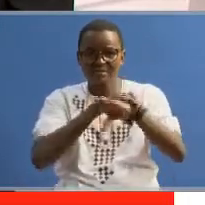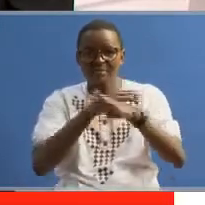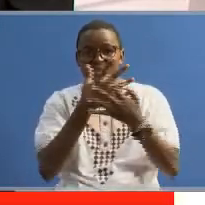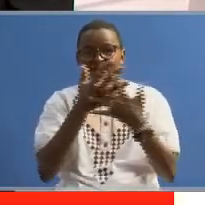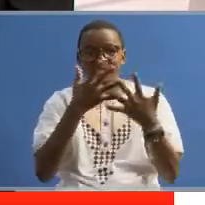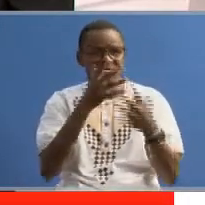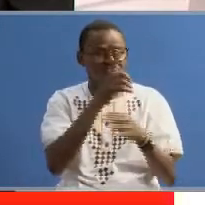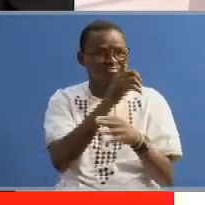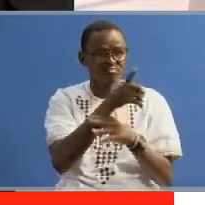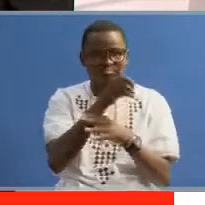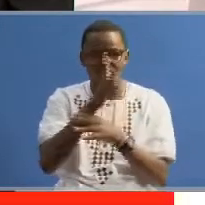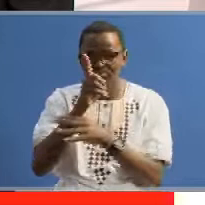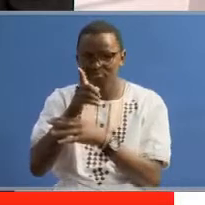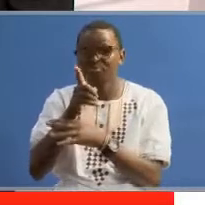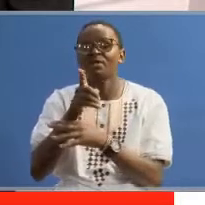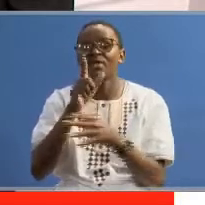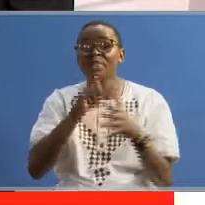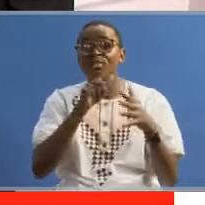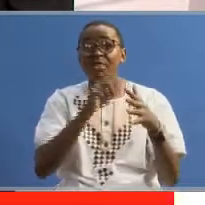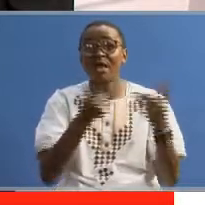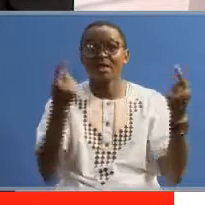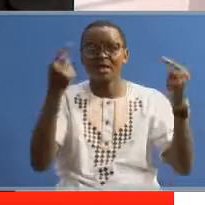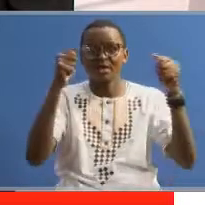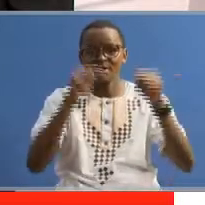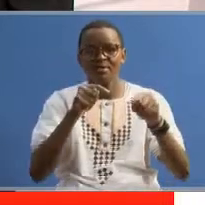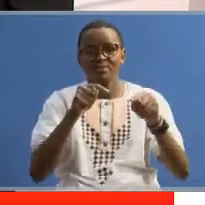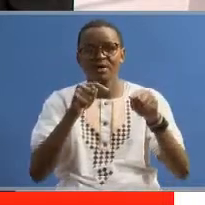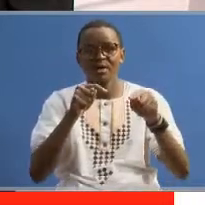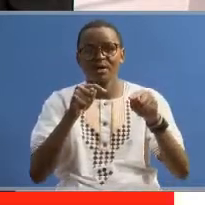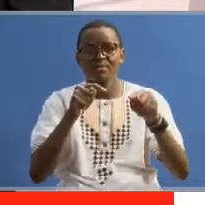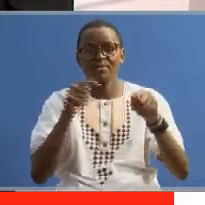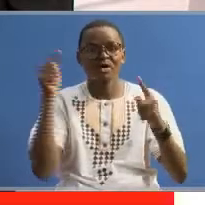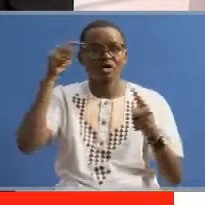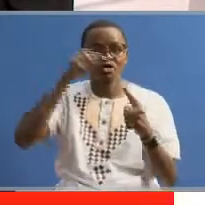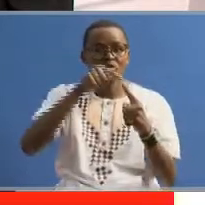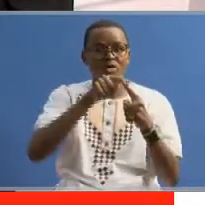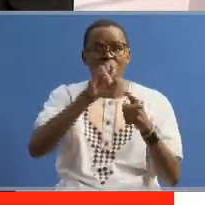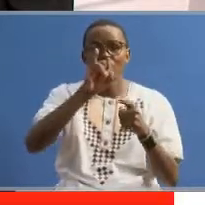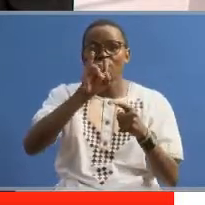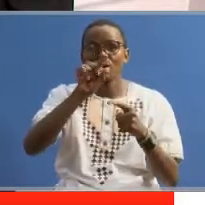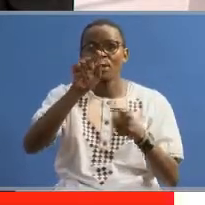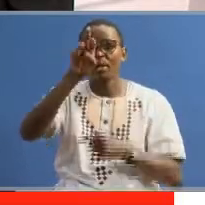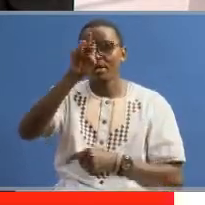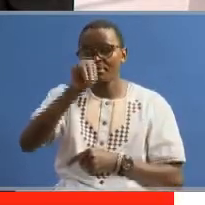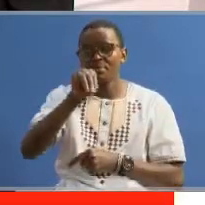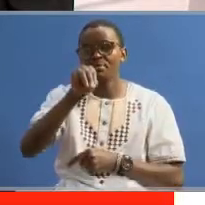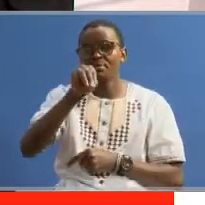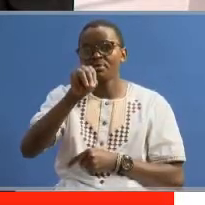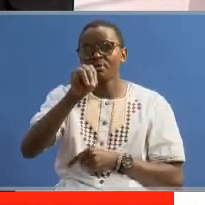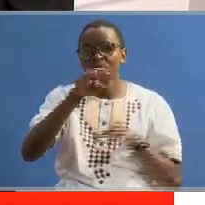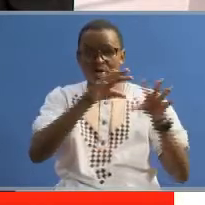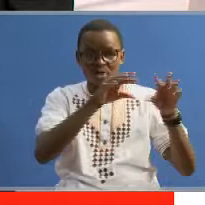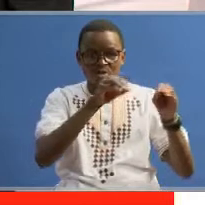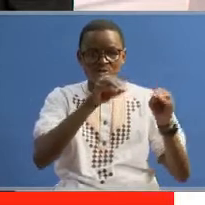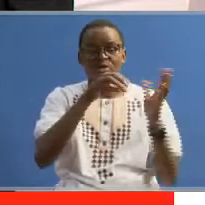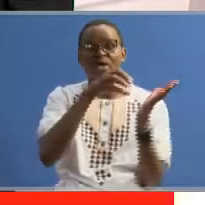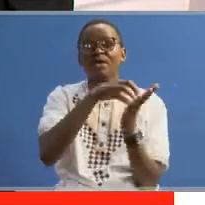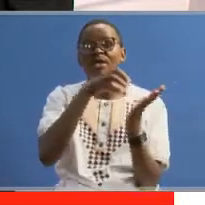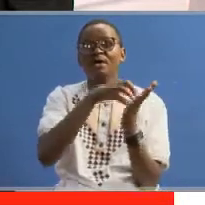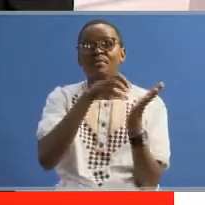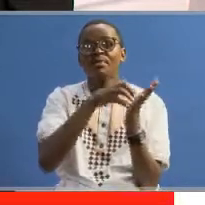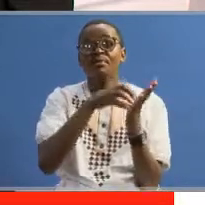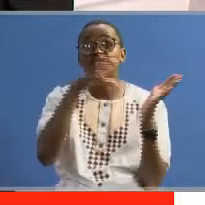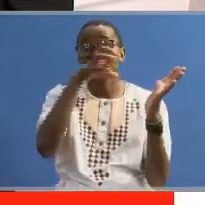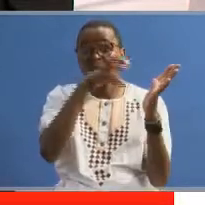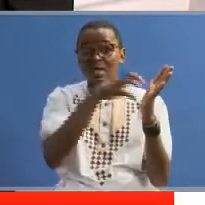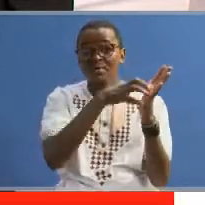some threats. And then he came all the way to IJM, International Justice Mission, and we took his case. And his